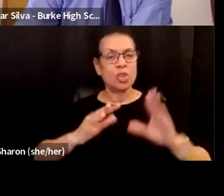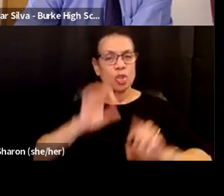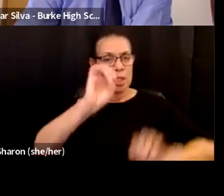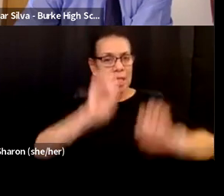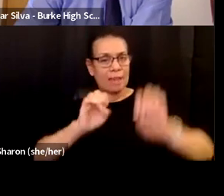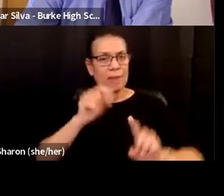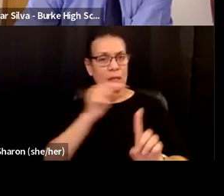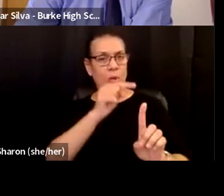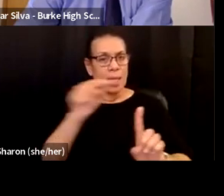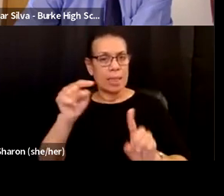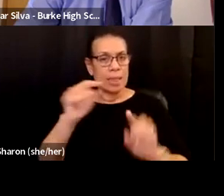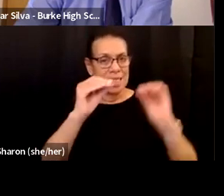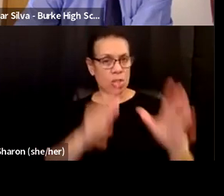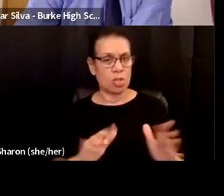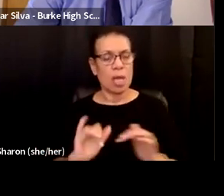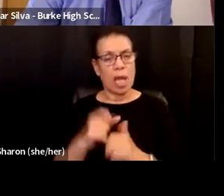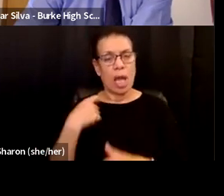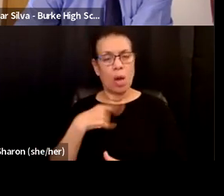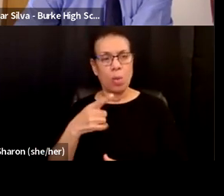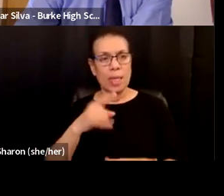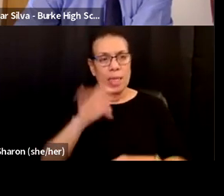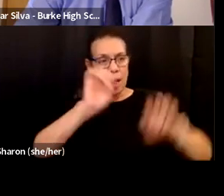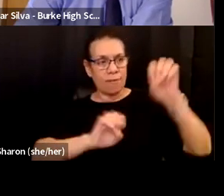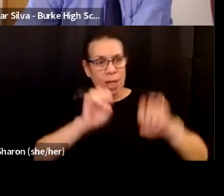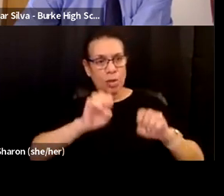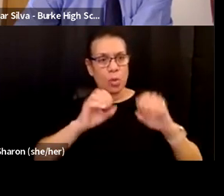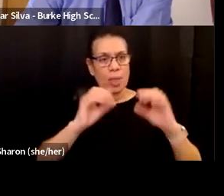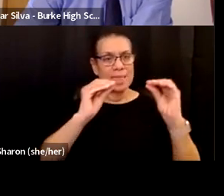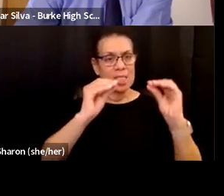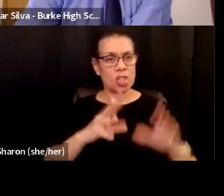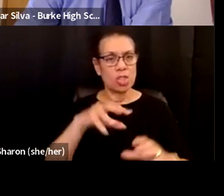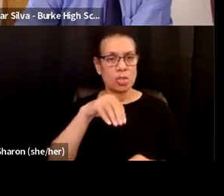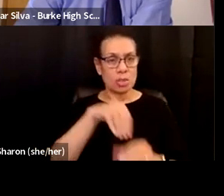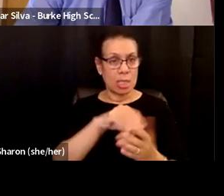and how we conduct teacher evaluation at our schools